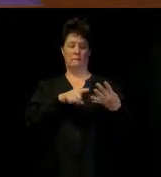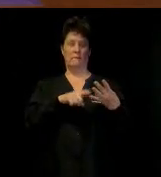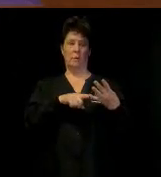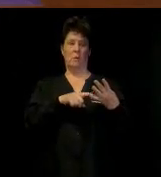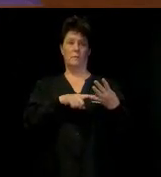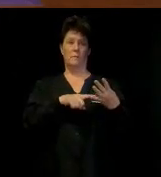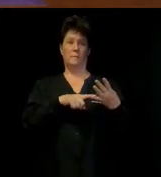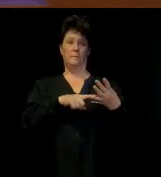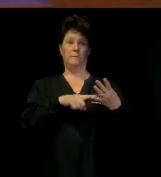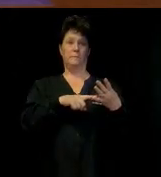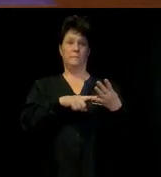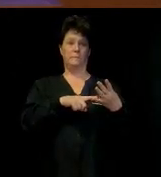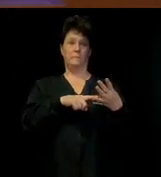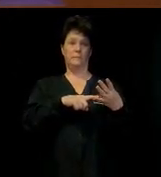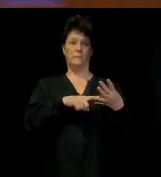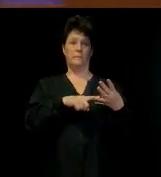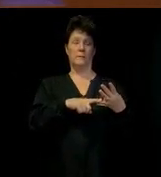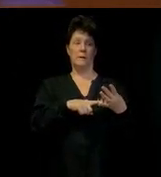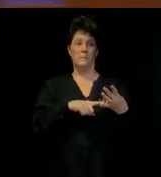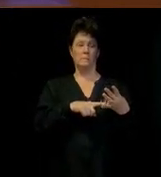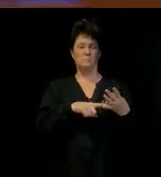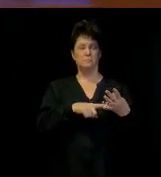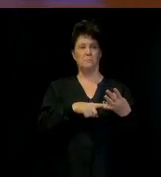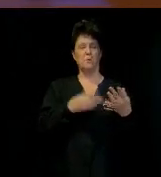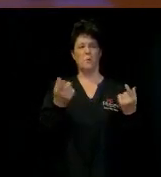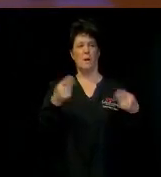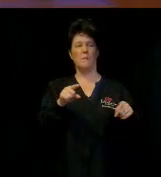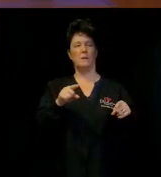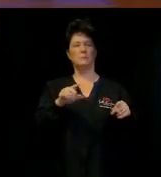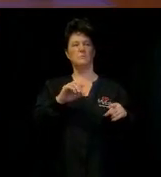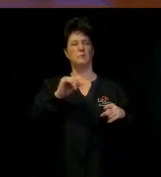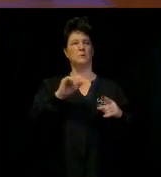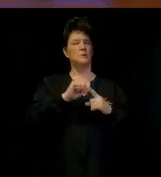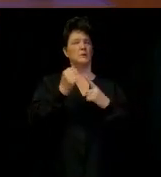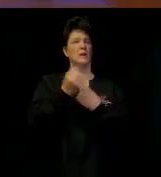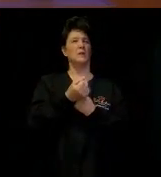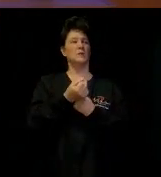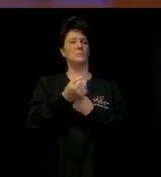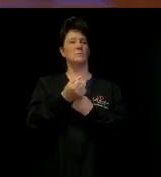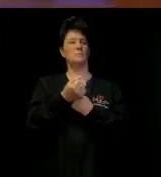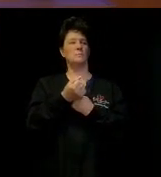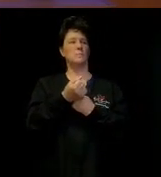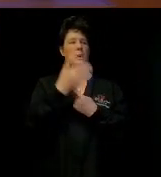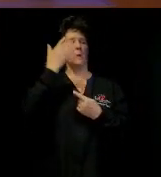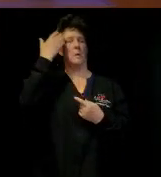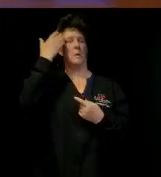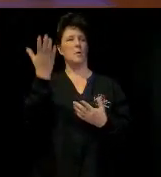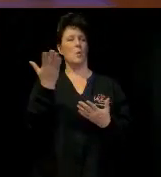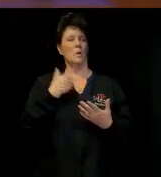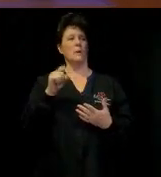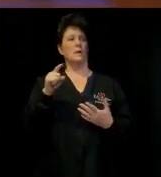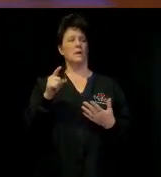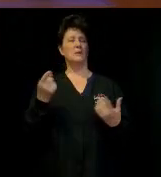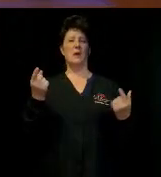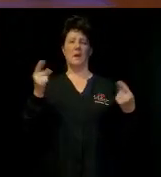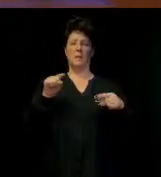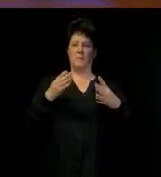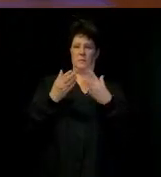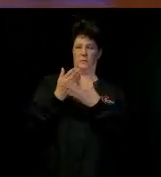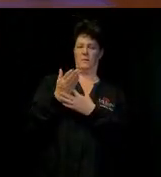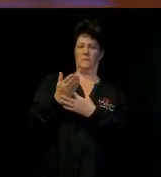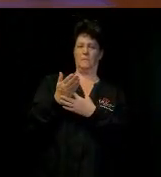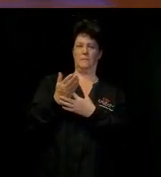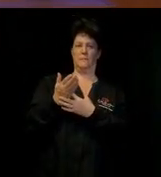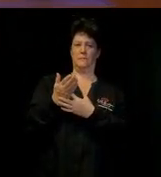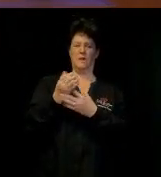So what's fight? All of a sudden, you're in a situation, and you're like, man, I got to do what I do to get through this. That's a fight response. What do you got to do to fix it? What do you got to do